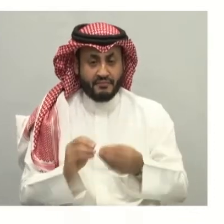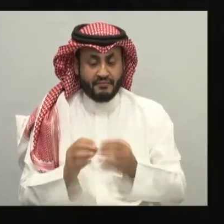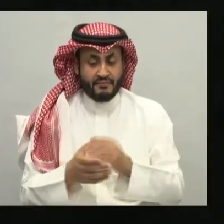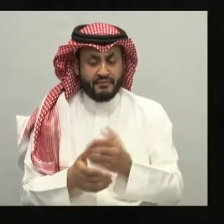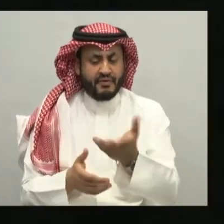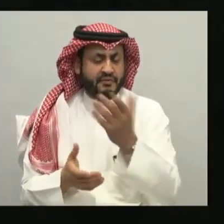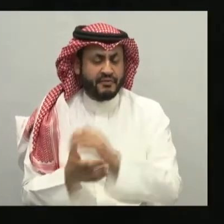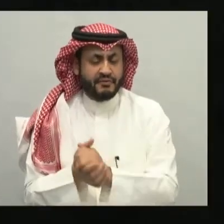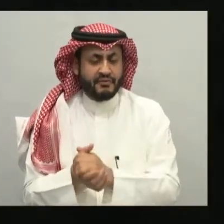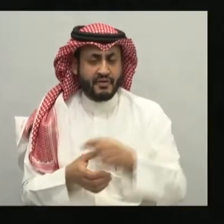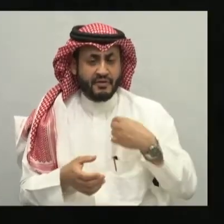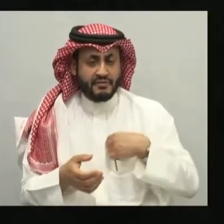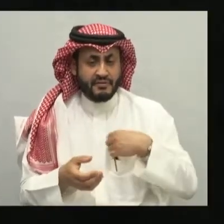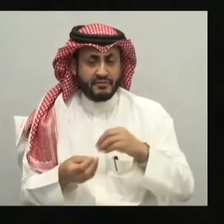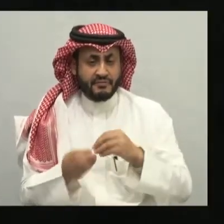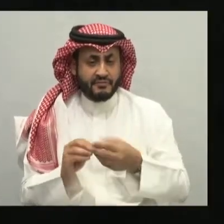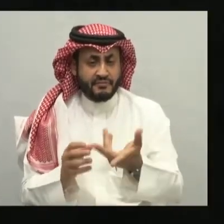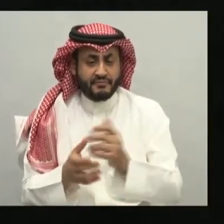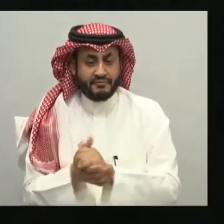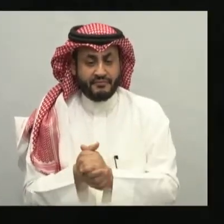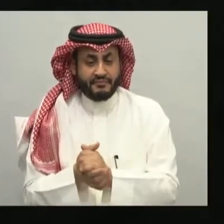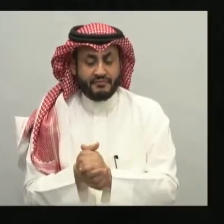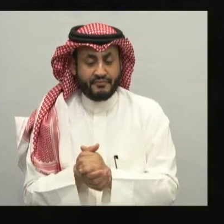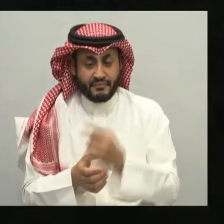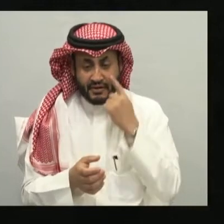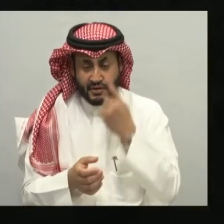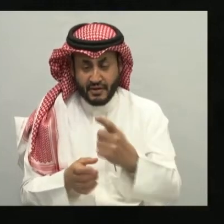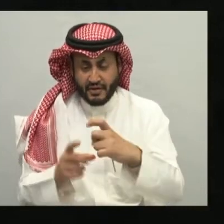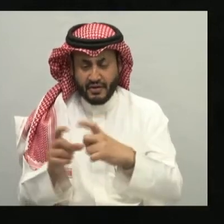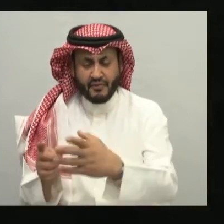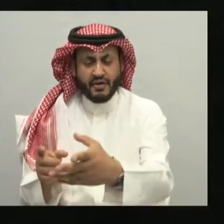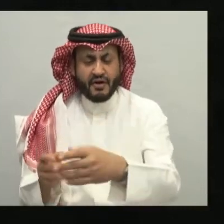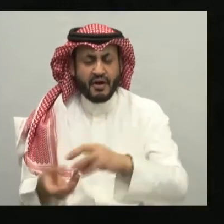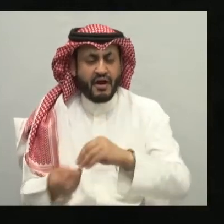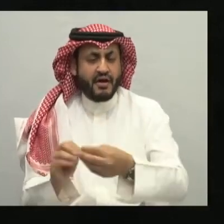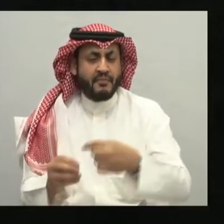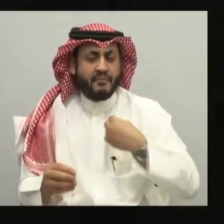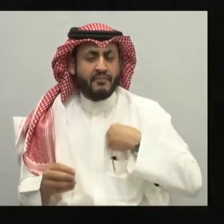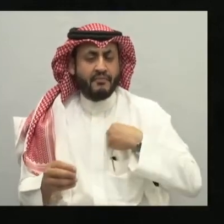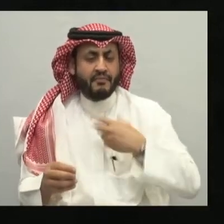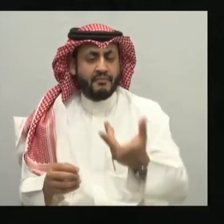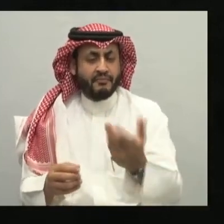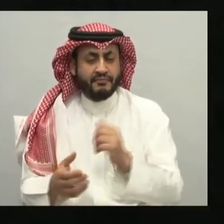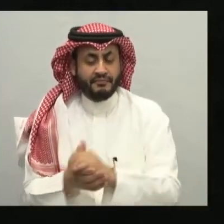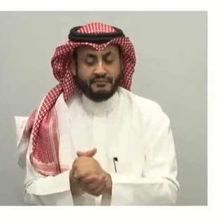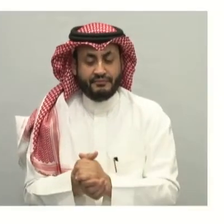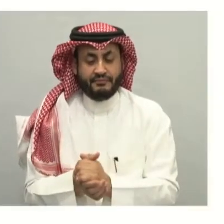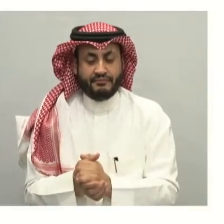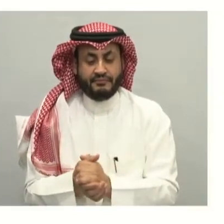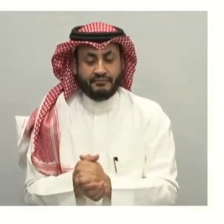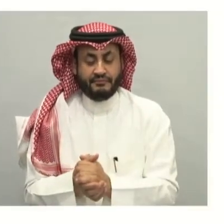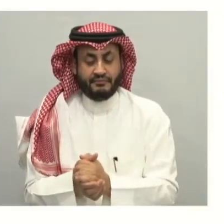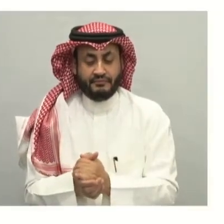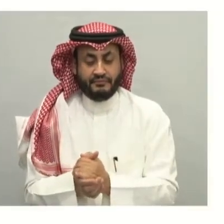So number one is white. Let's look at the pictures. Can you find the color white? Let's look